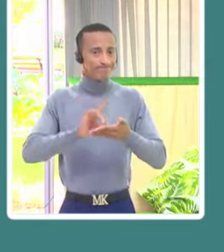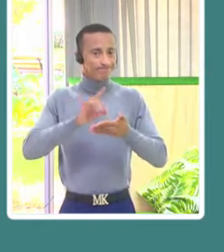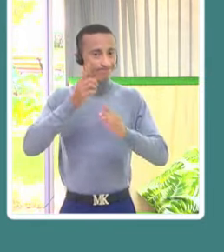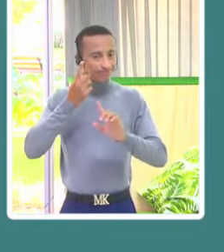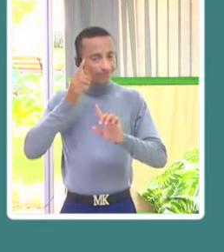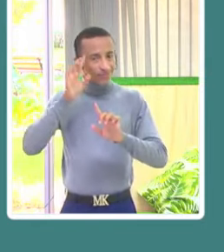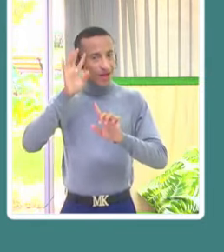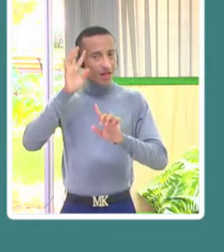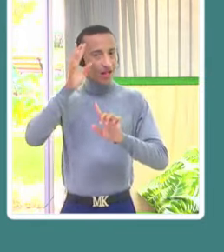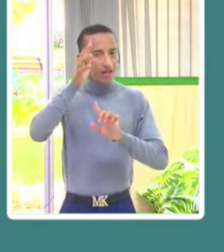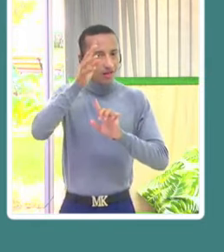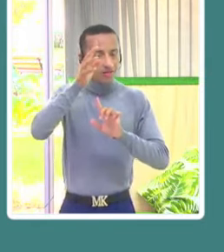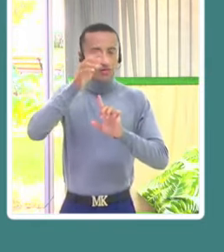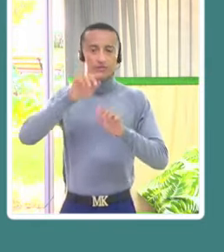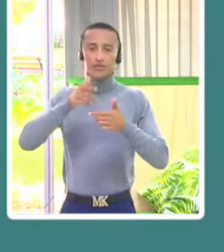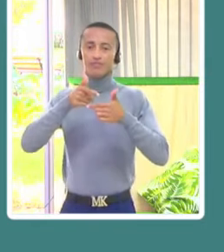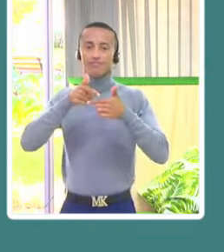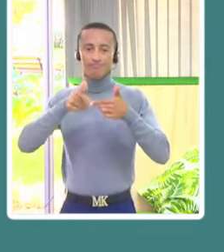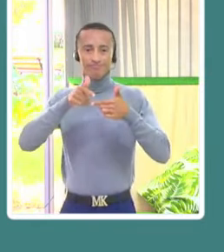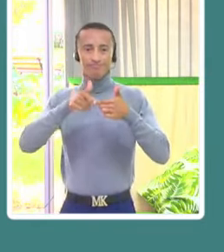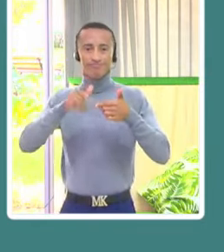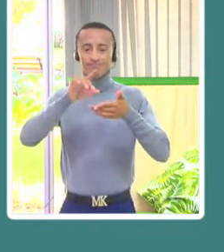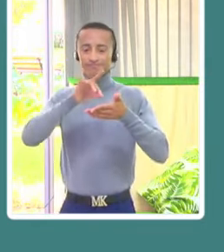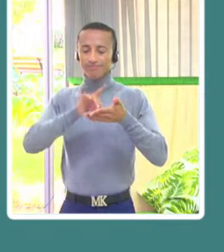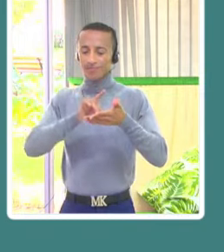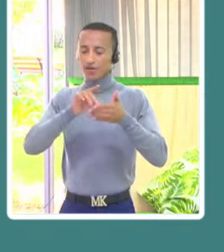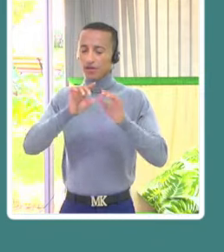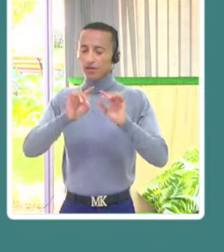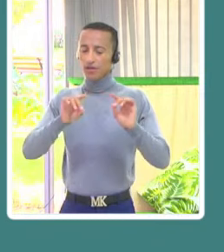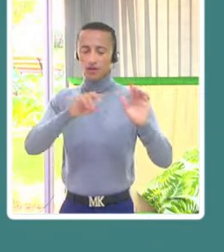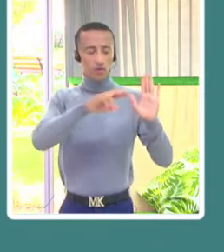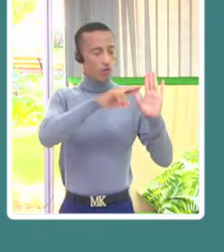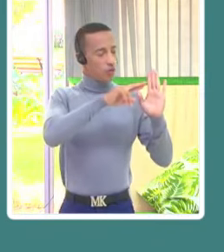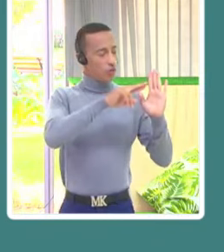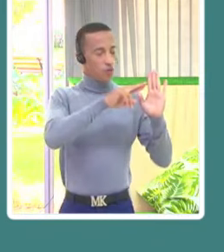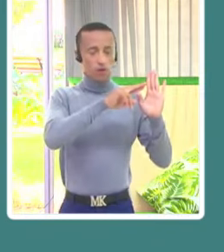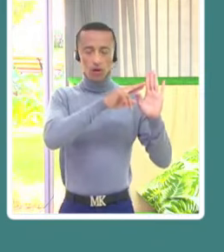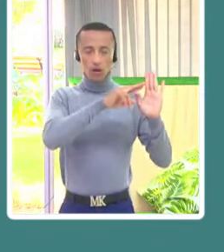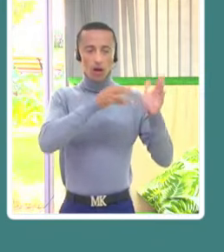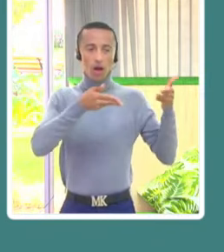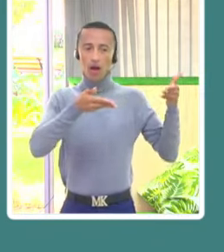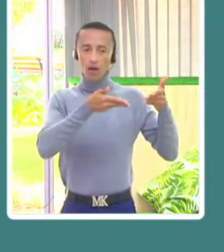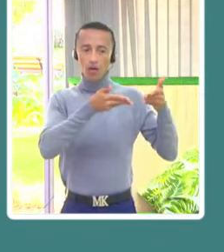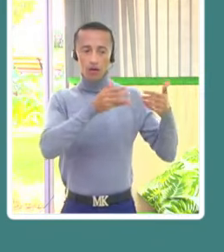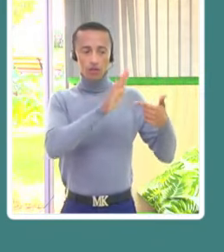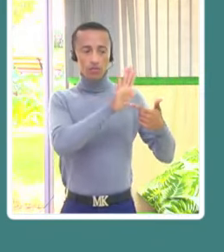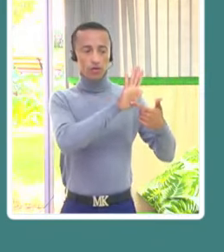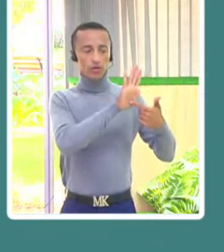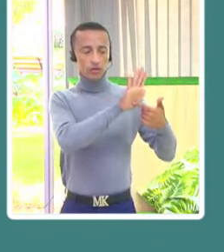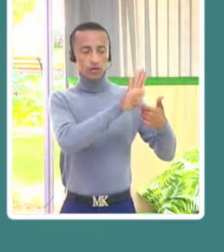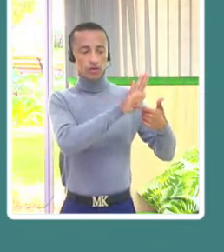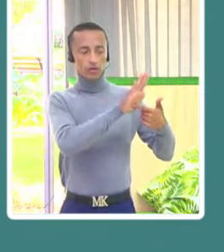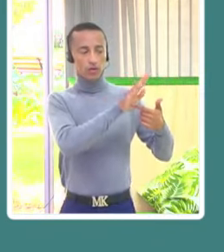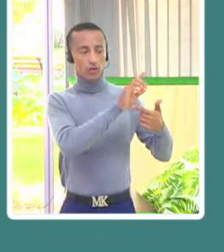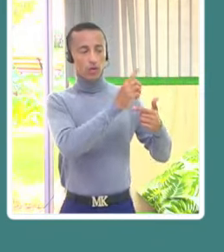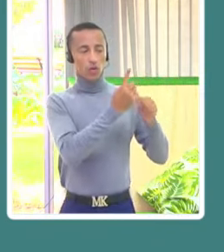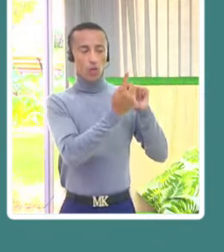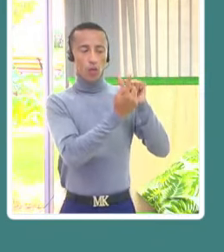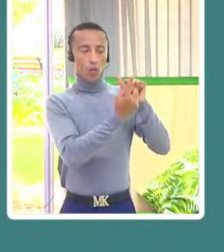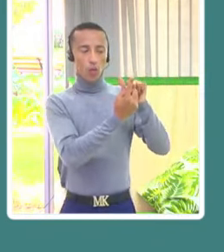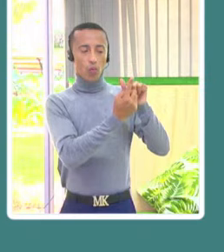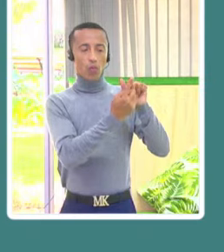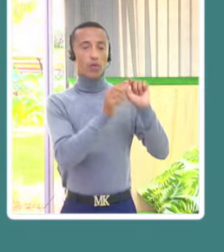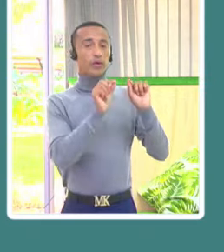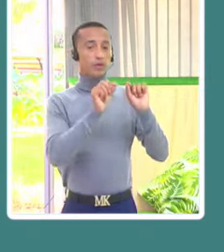more things and I'll stop. One is that across the world, if digital public